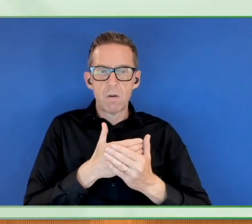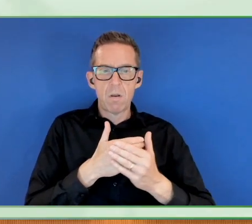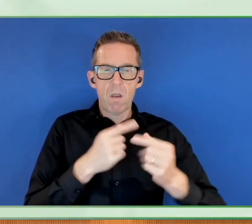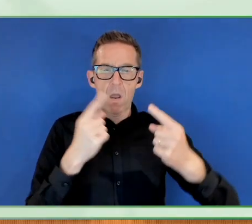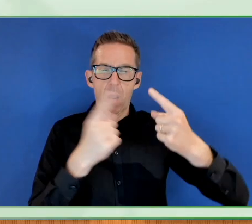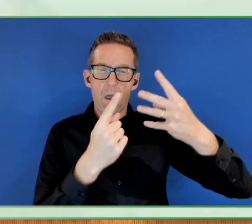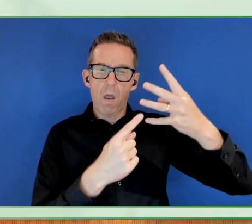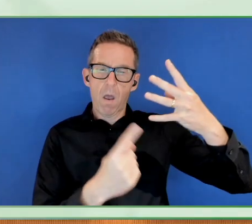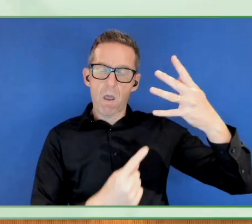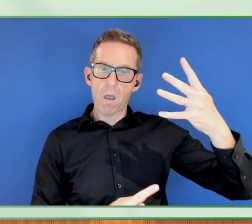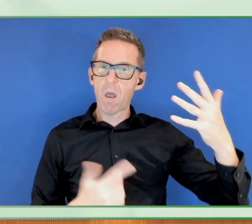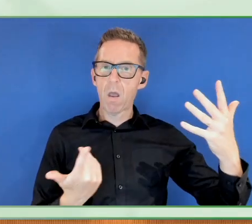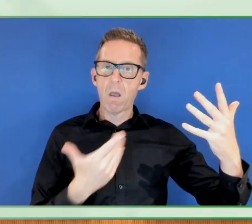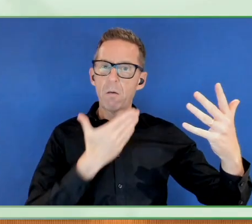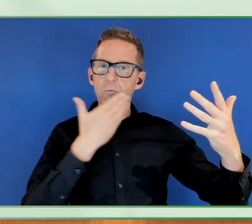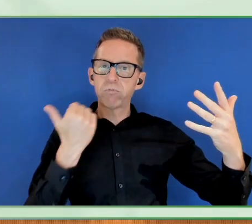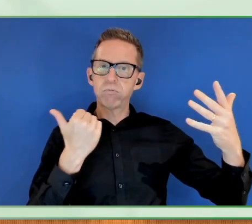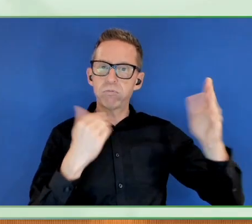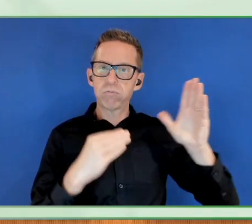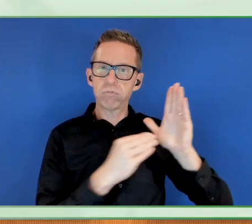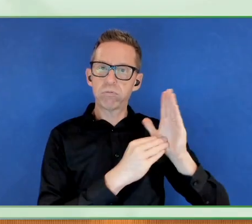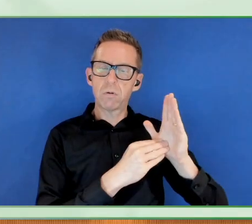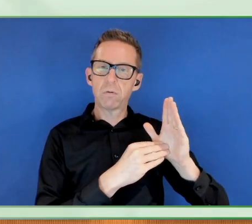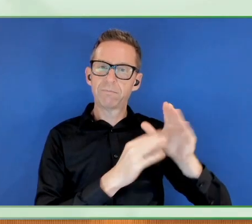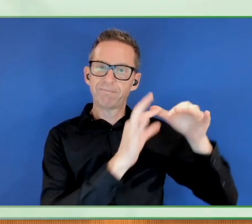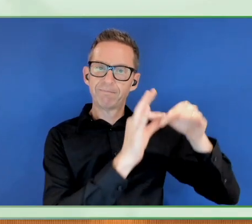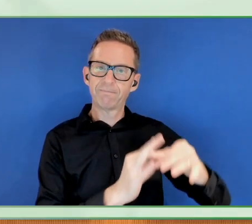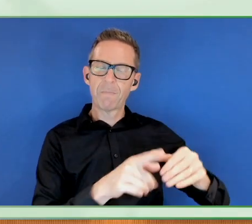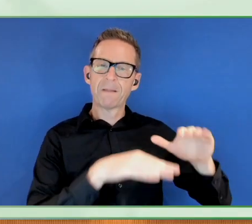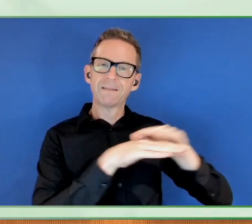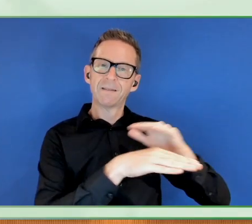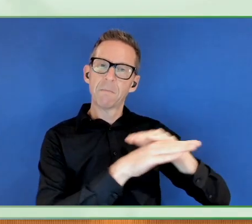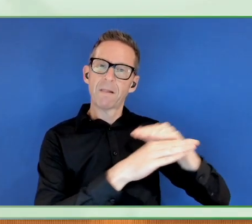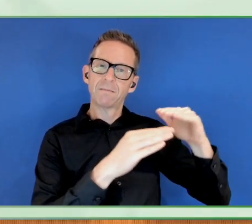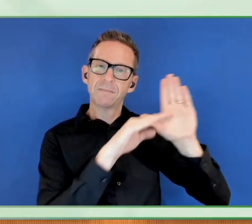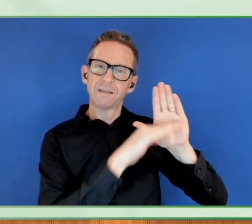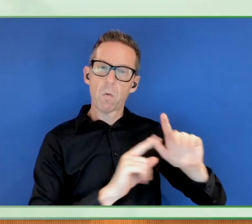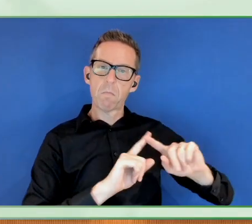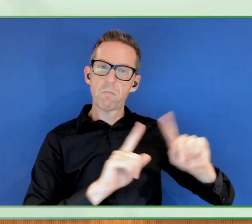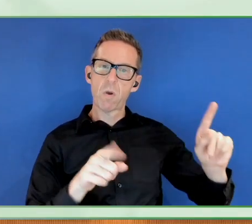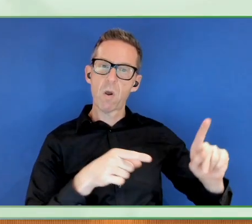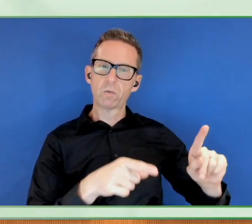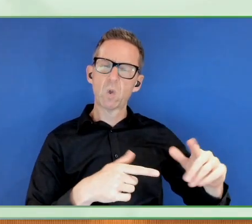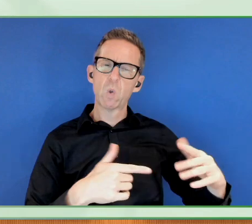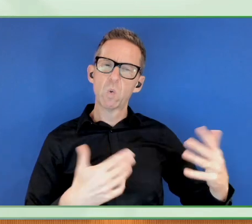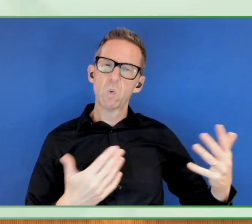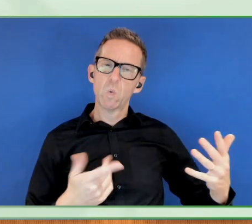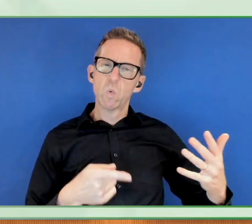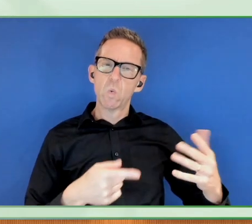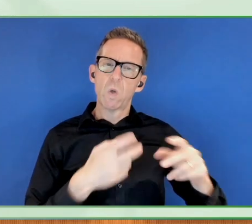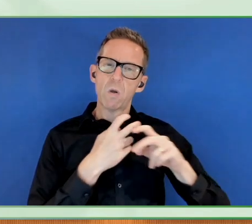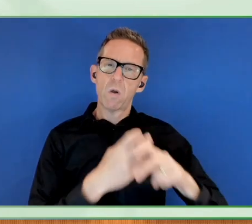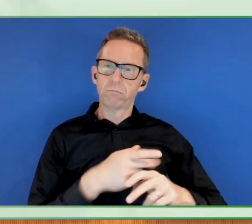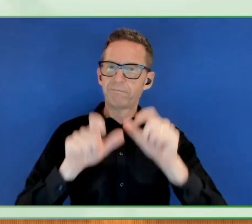in accessibility standards, but we know potentially present a disproportionate burden for people with disabilities.